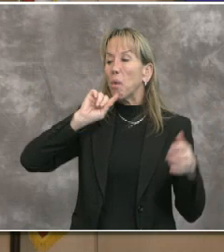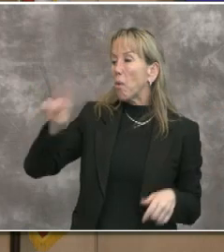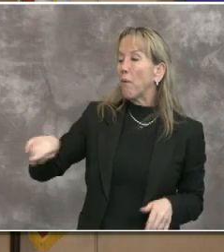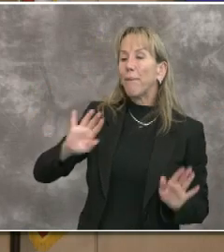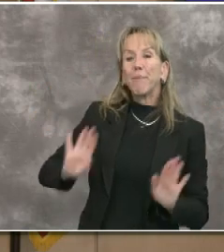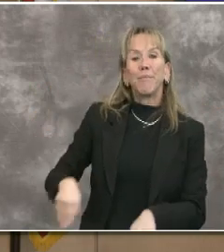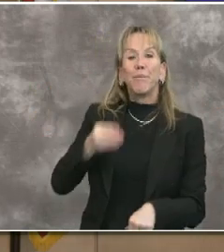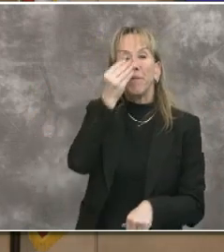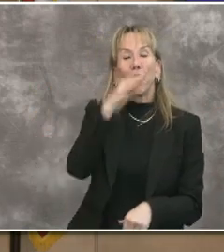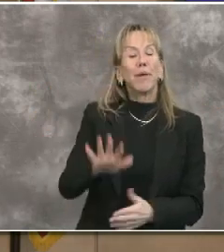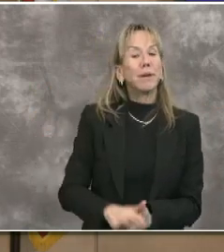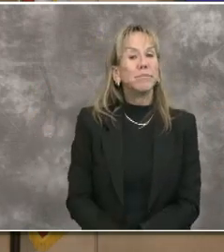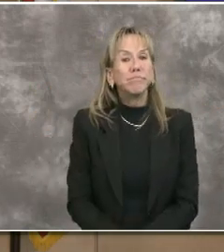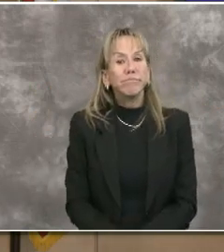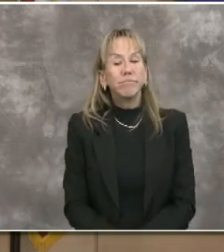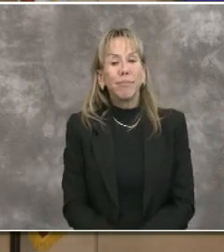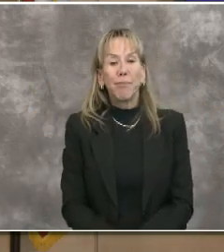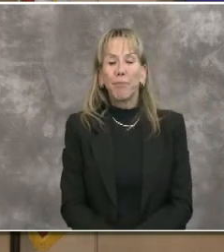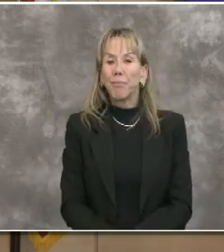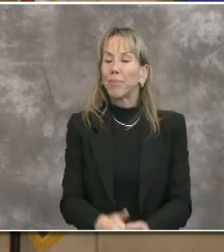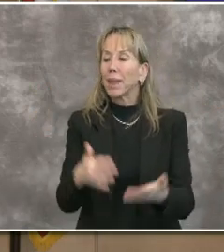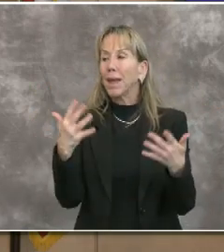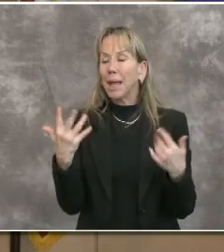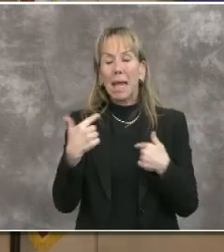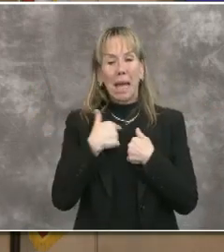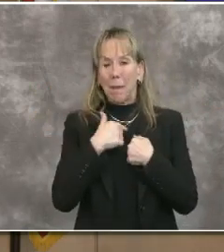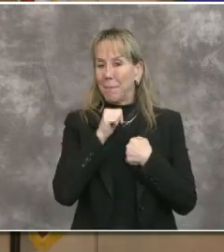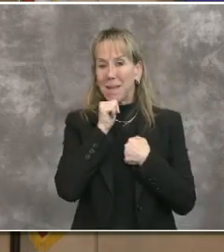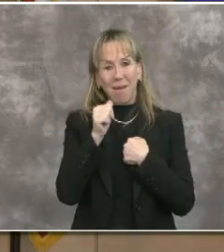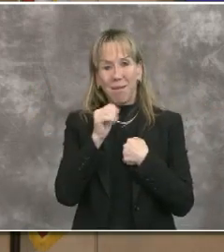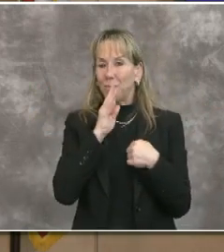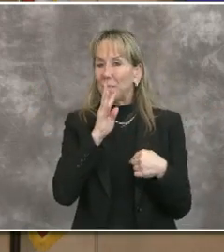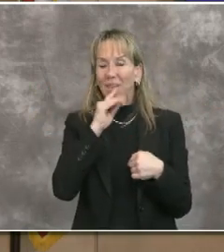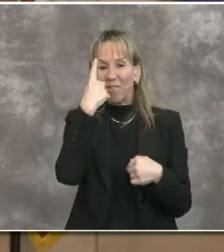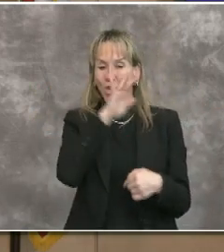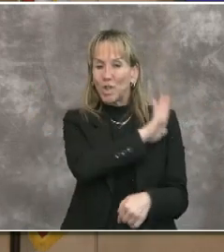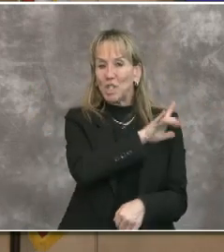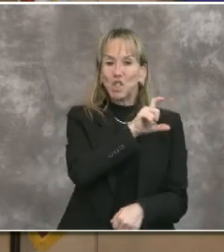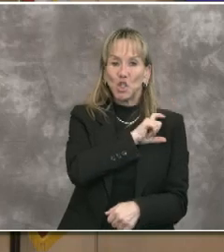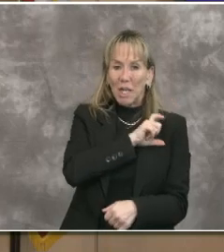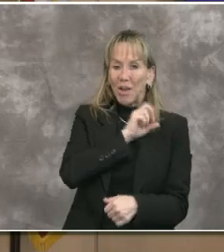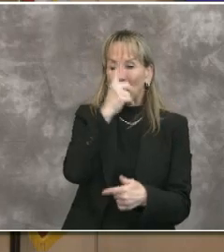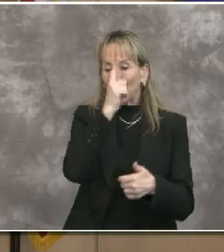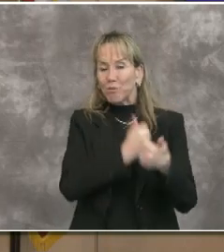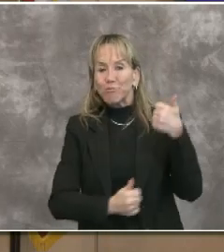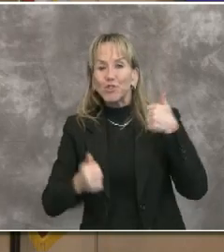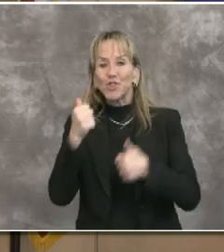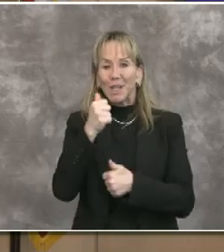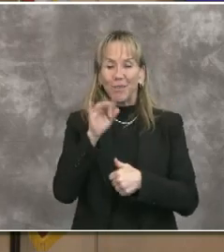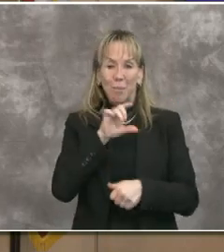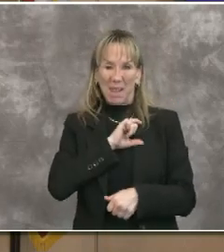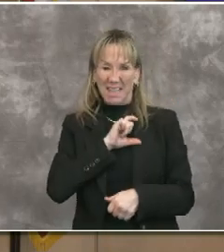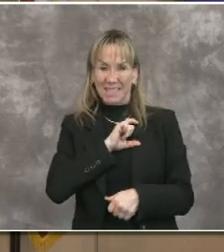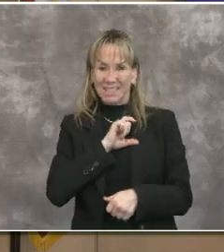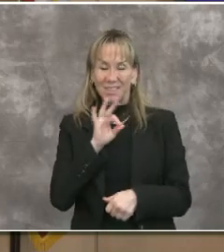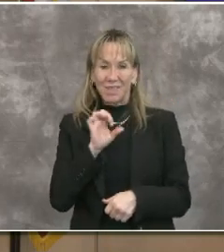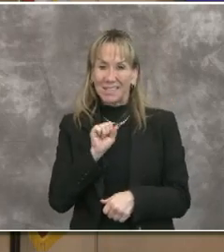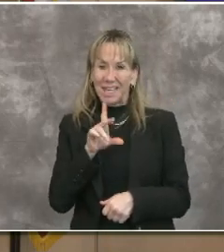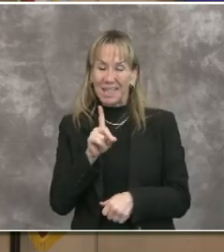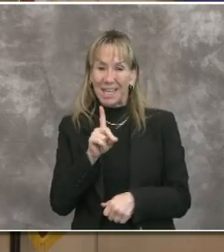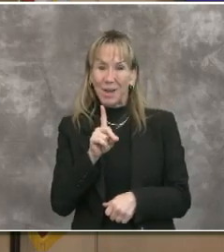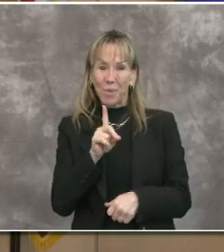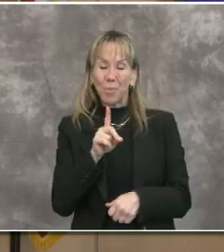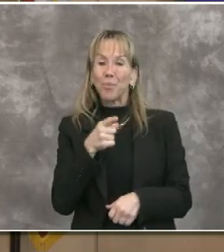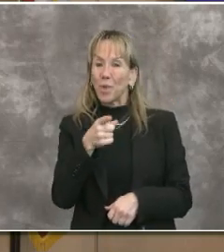Well, I'm not going to speak for the sheriff or the chief of police for the city of San Diego. I think you'd have to direct